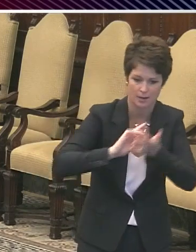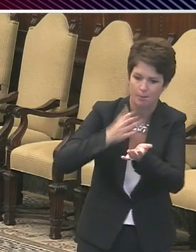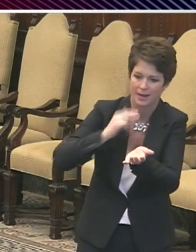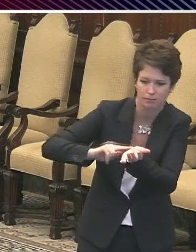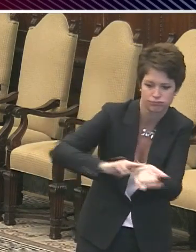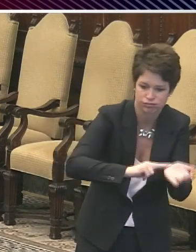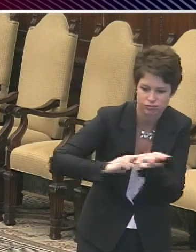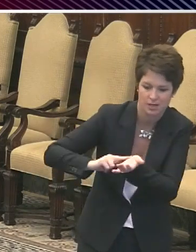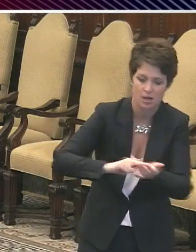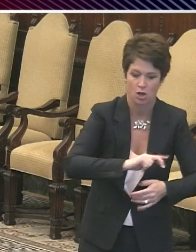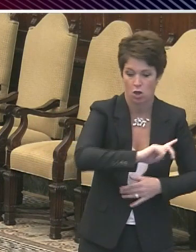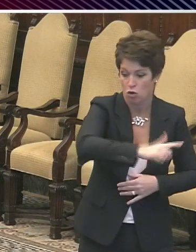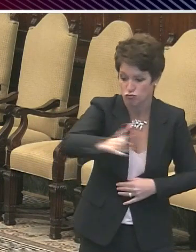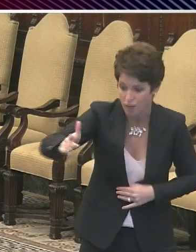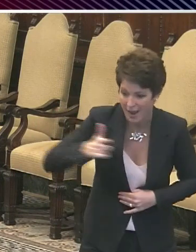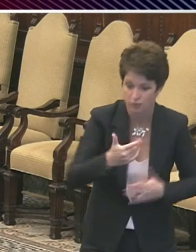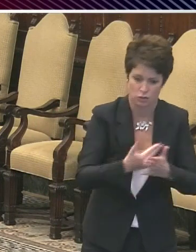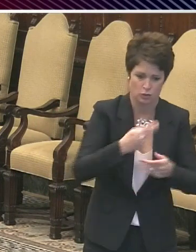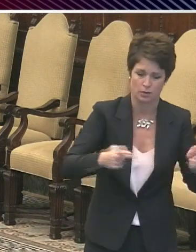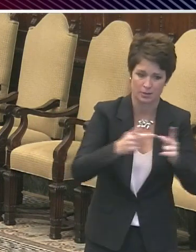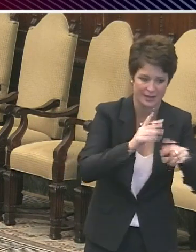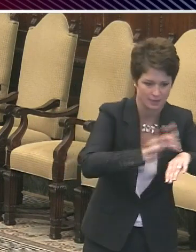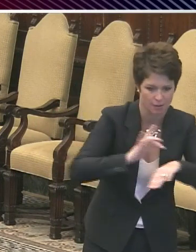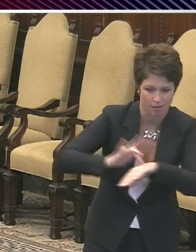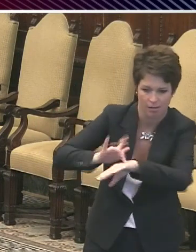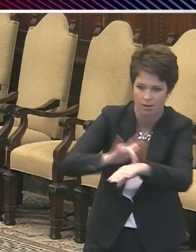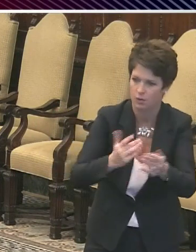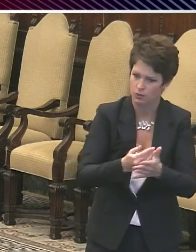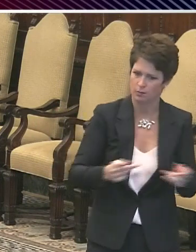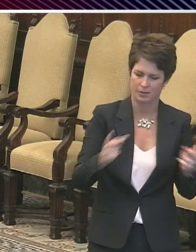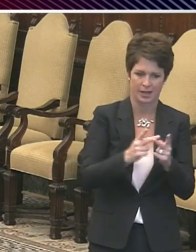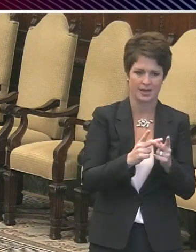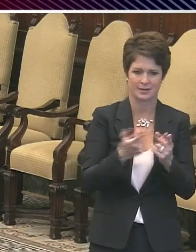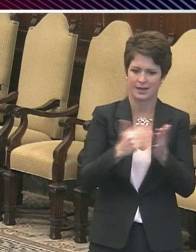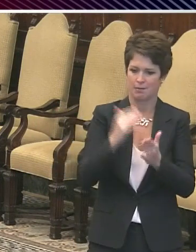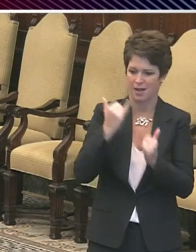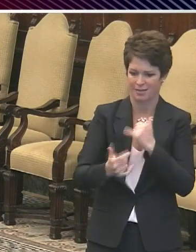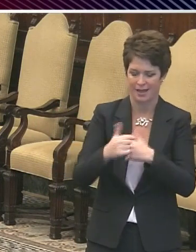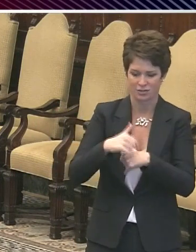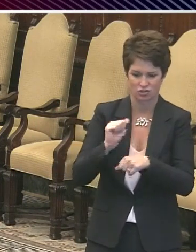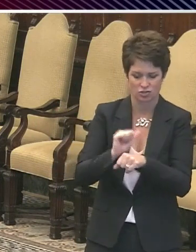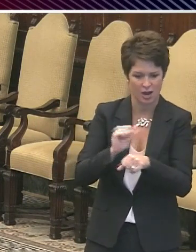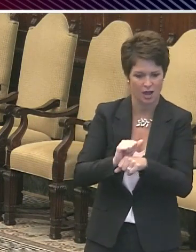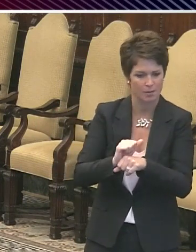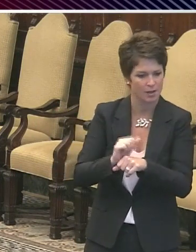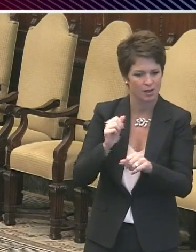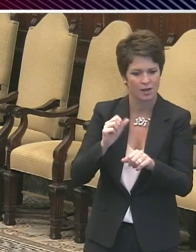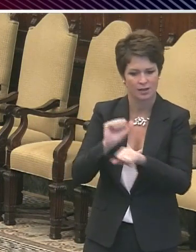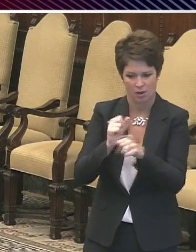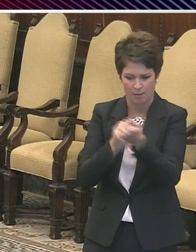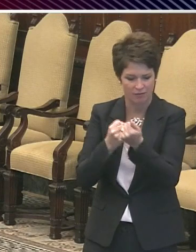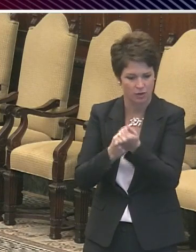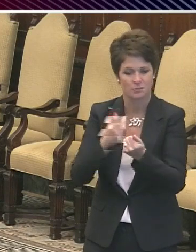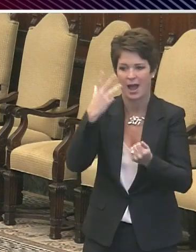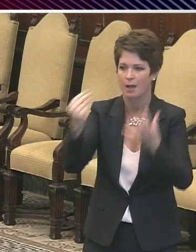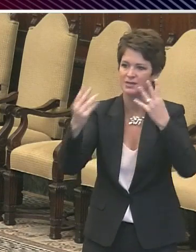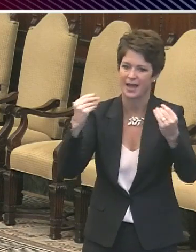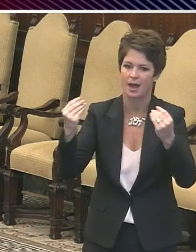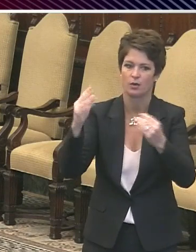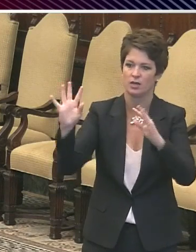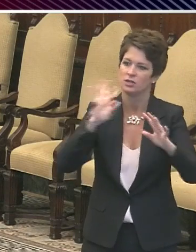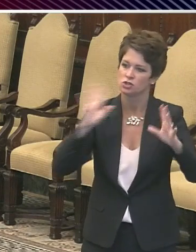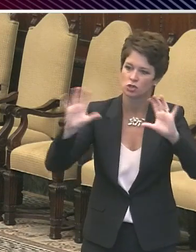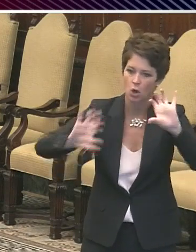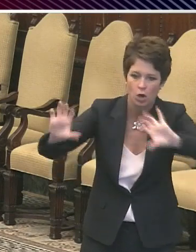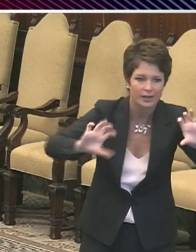making rounds generally, especially in a new place, I would tell you in my last position, I was hoarse for 9 months because I was out and about and speaking